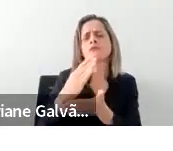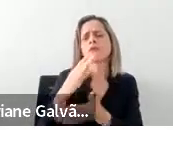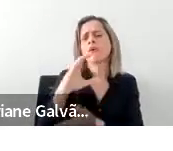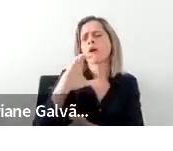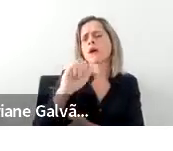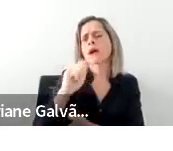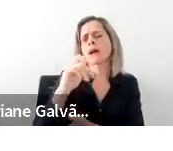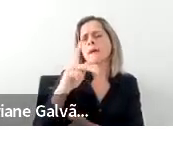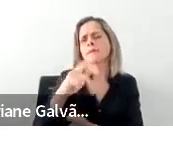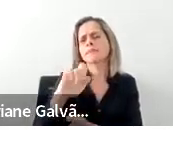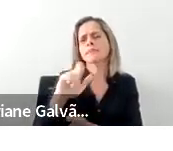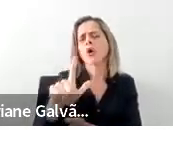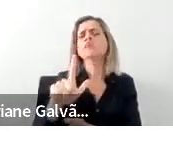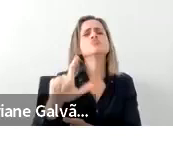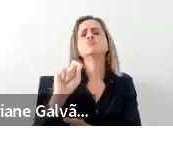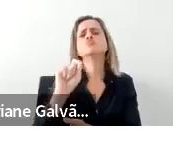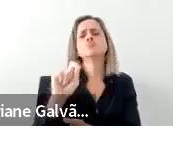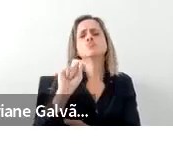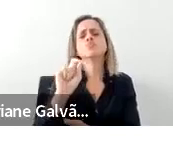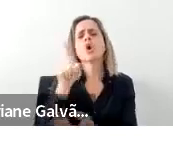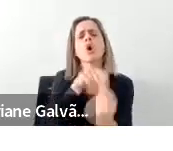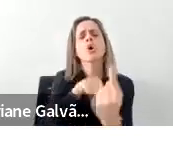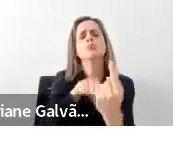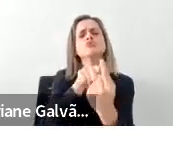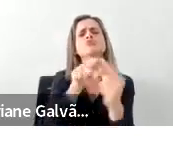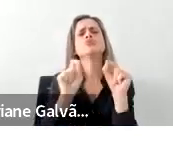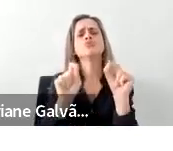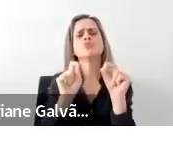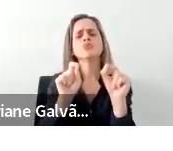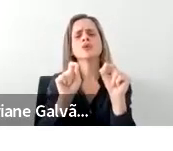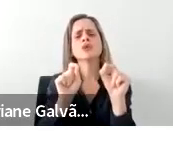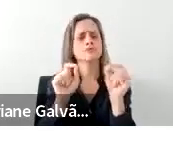Well, in effect, what he's trying to do is to show,